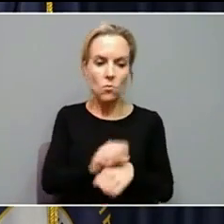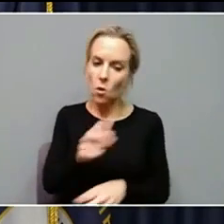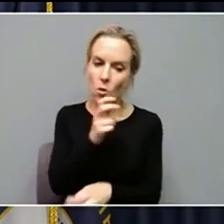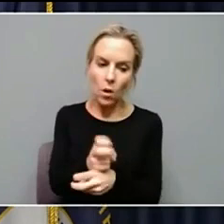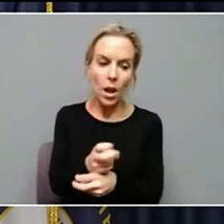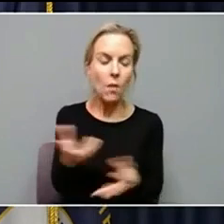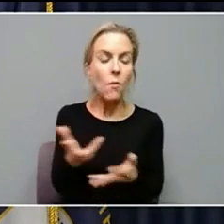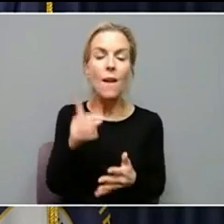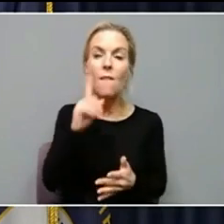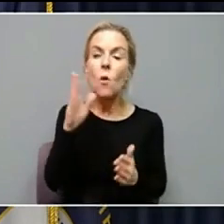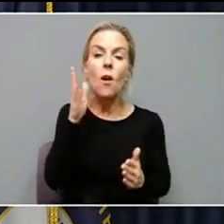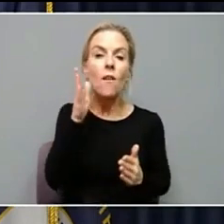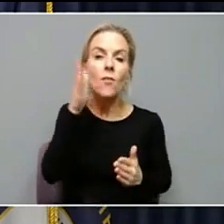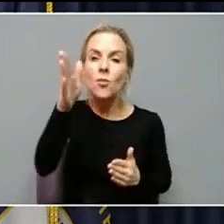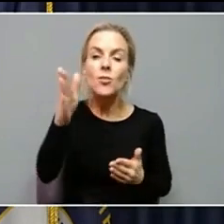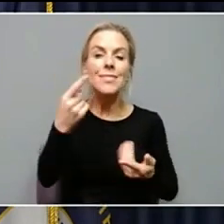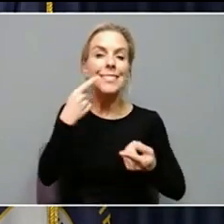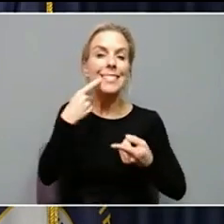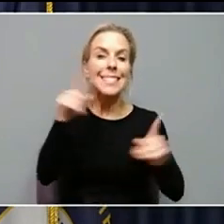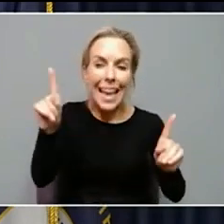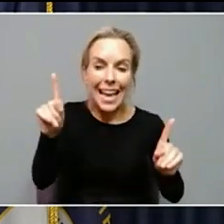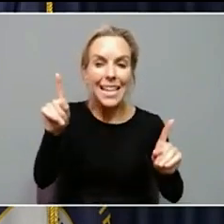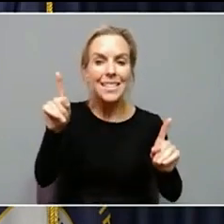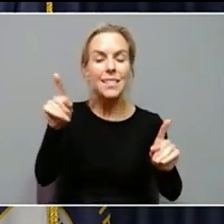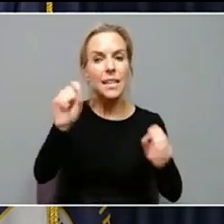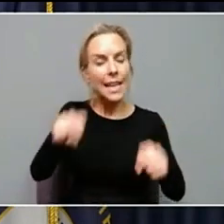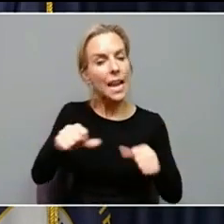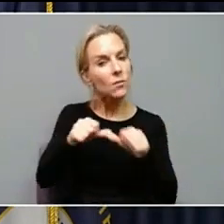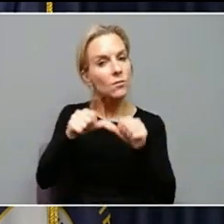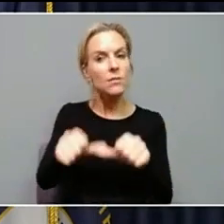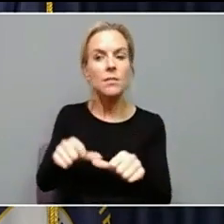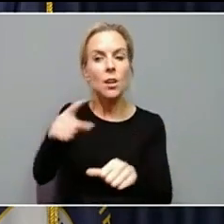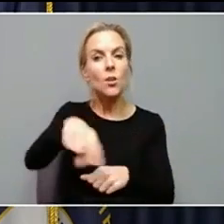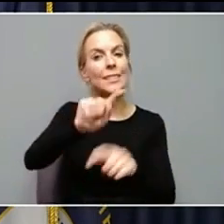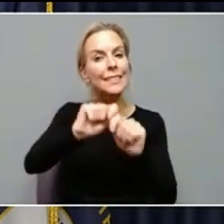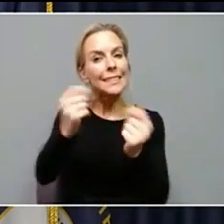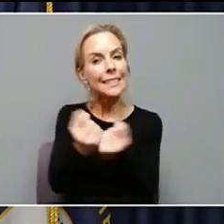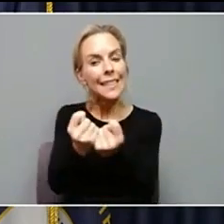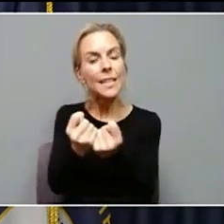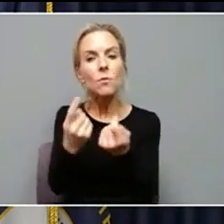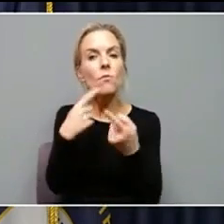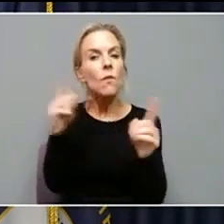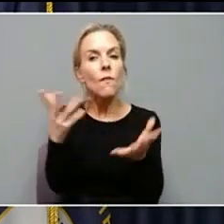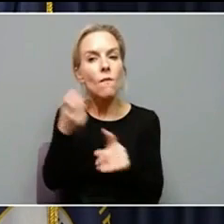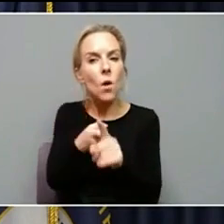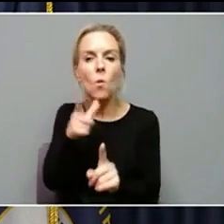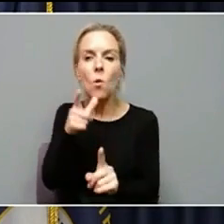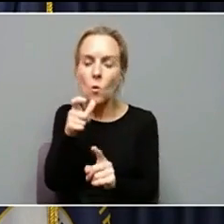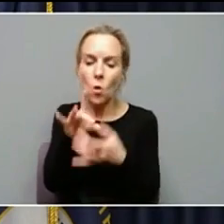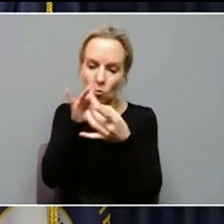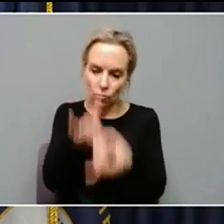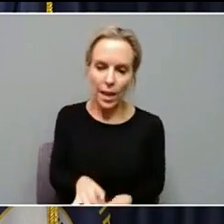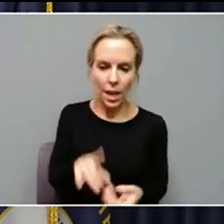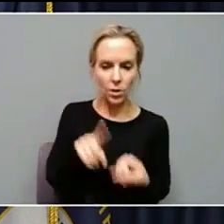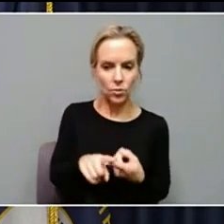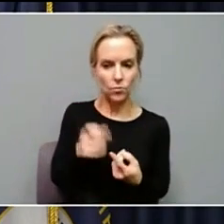of these teams are directly related to the support and the understanding of their